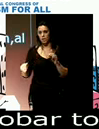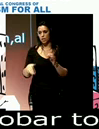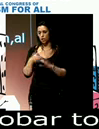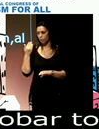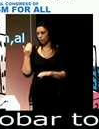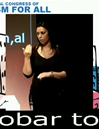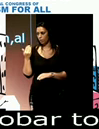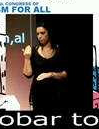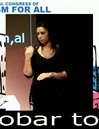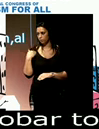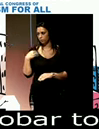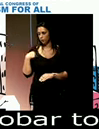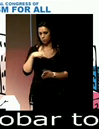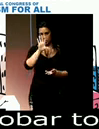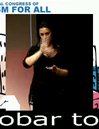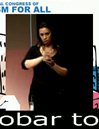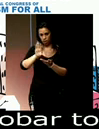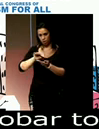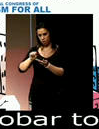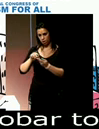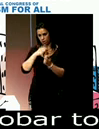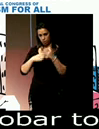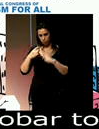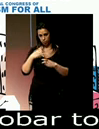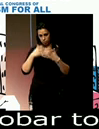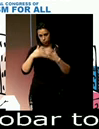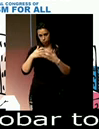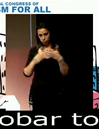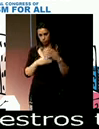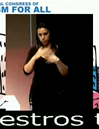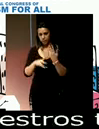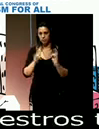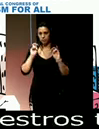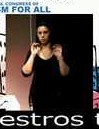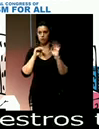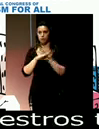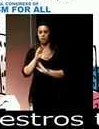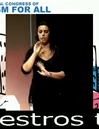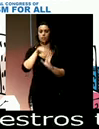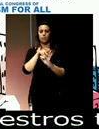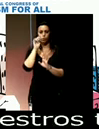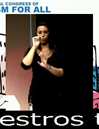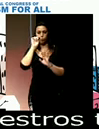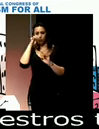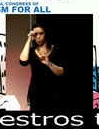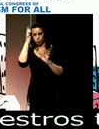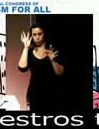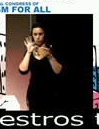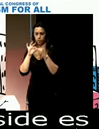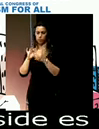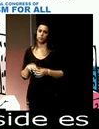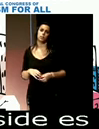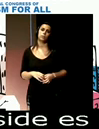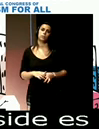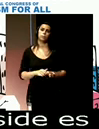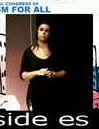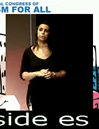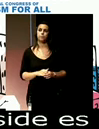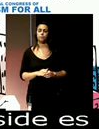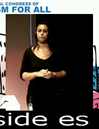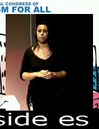data, facilities and tourist interest in cultural tourism. V4A Inside doesn't